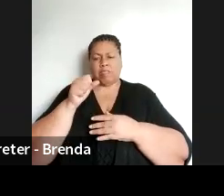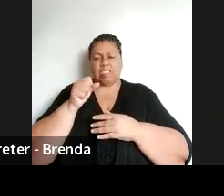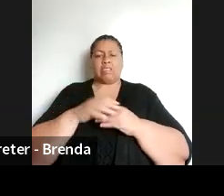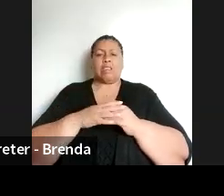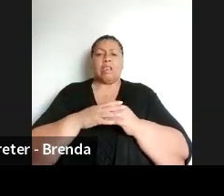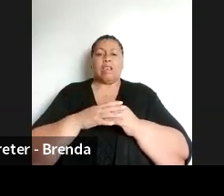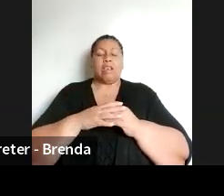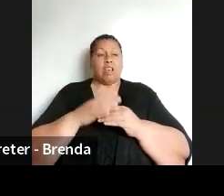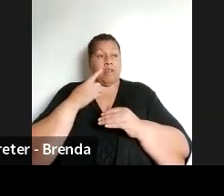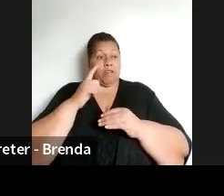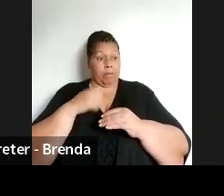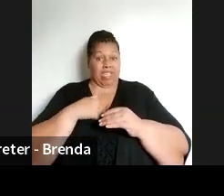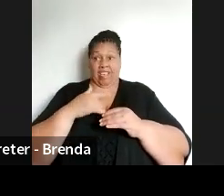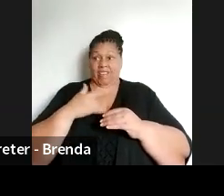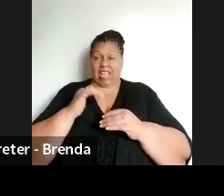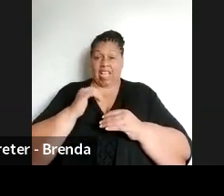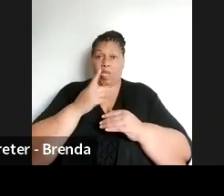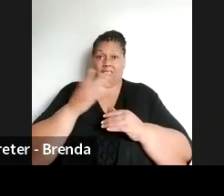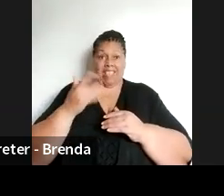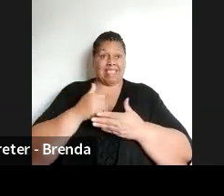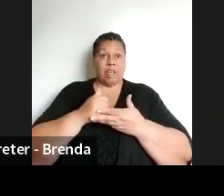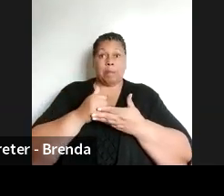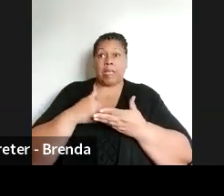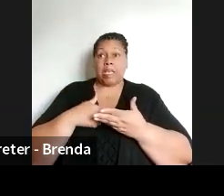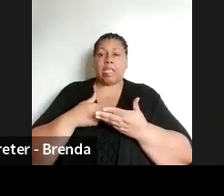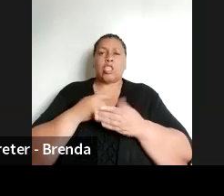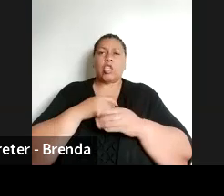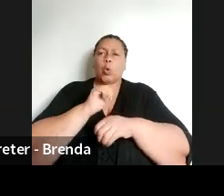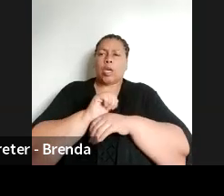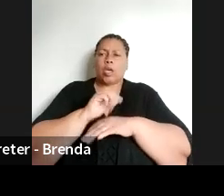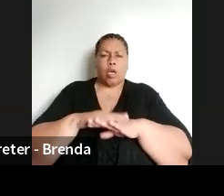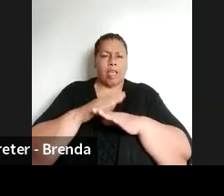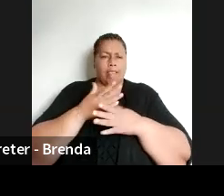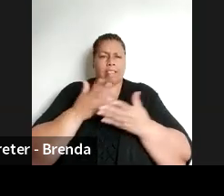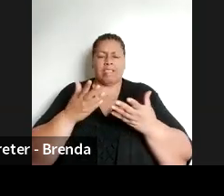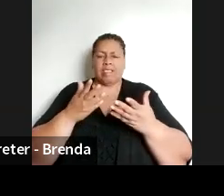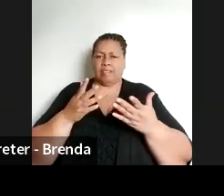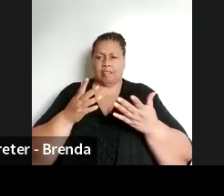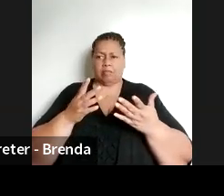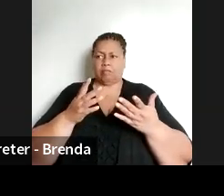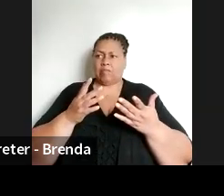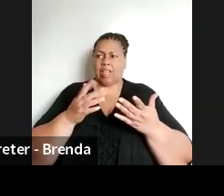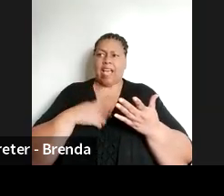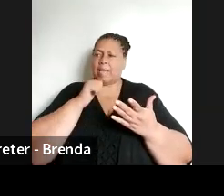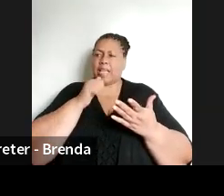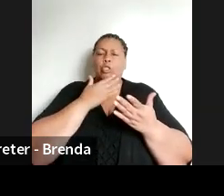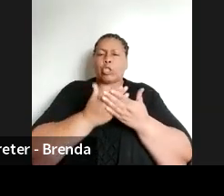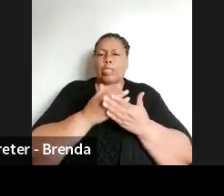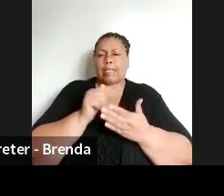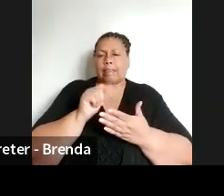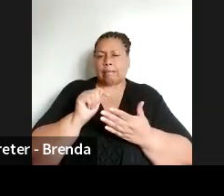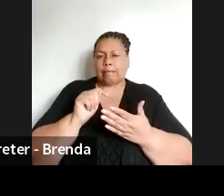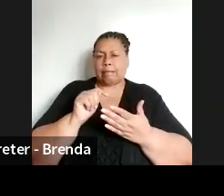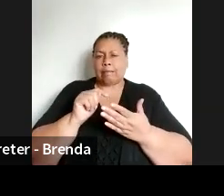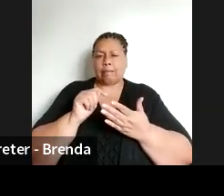for me, one thing that's helped me is just working on things that I'm not good at,